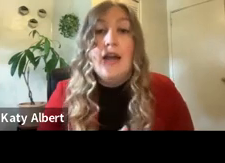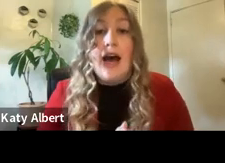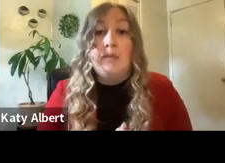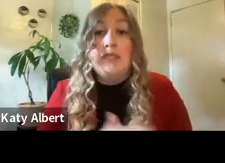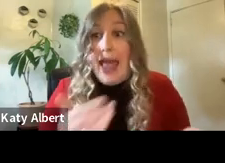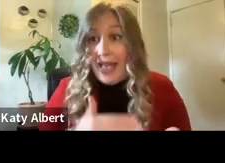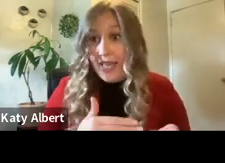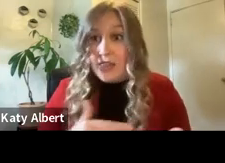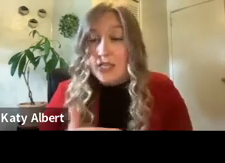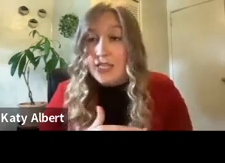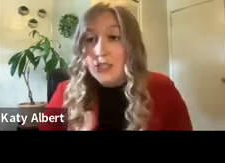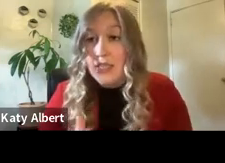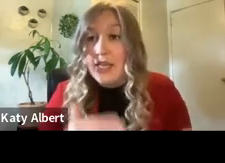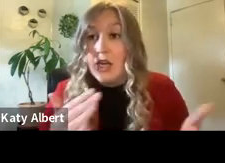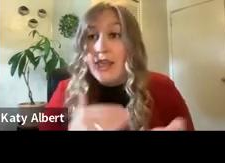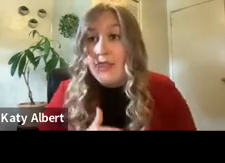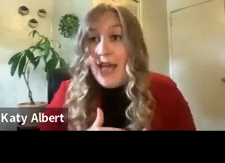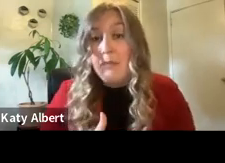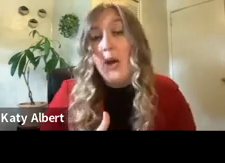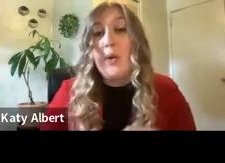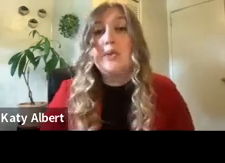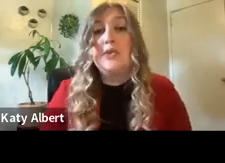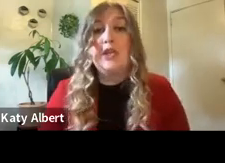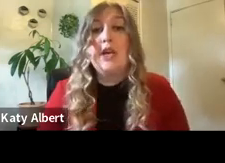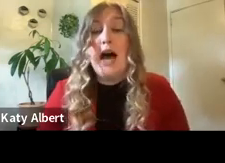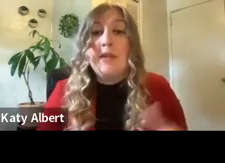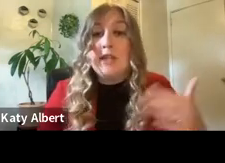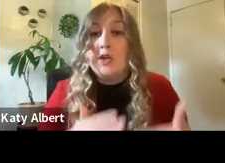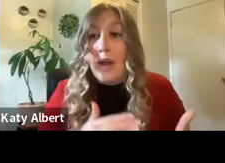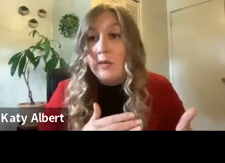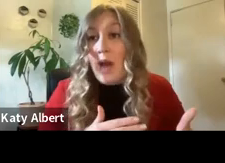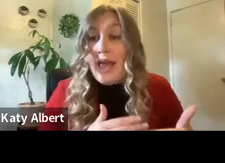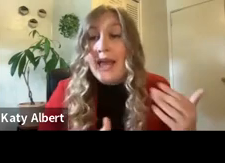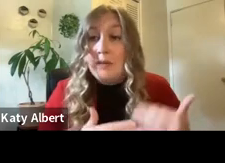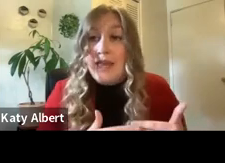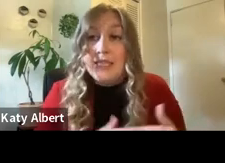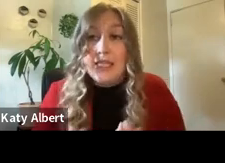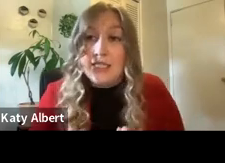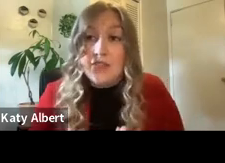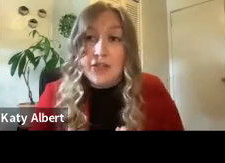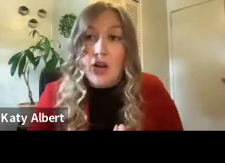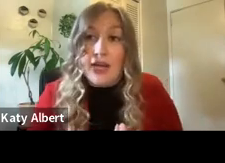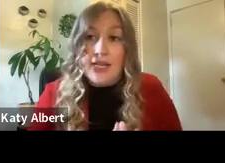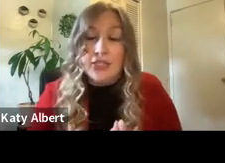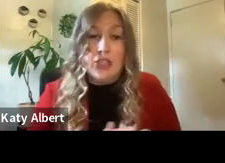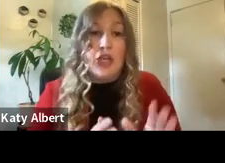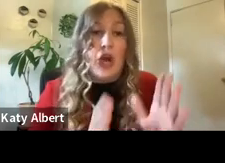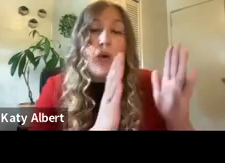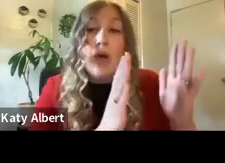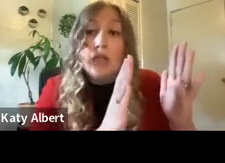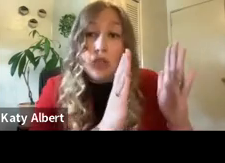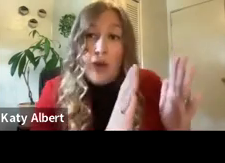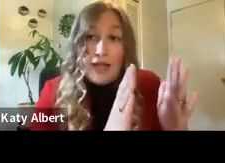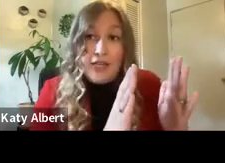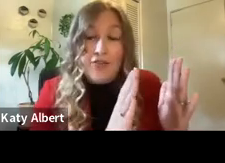legislator, tagging the legislator in that post is a great way, and it makes it easy for your audience to